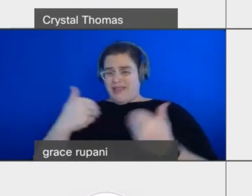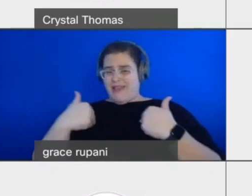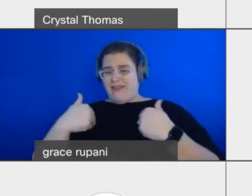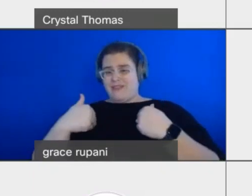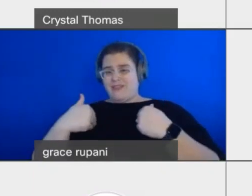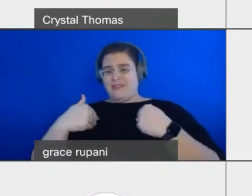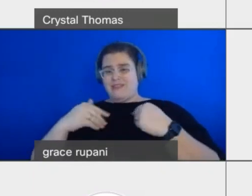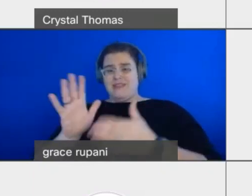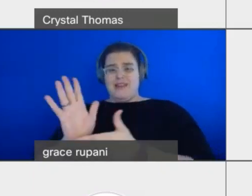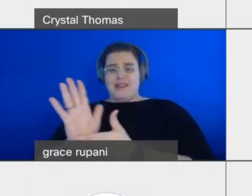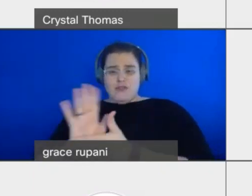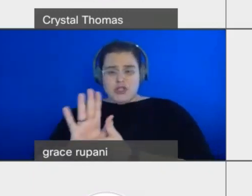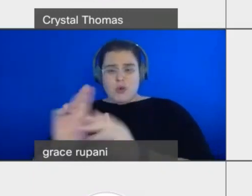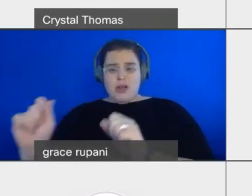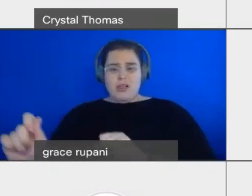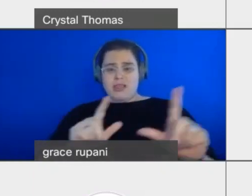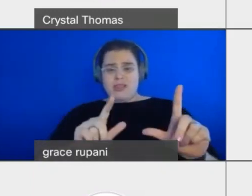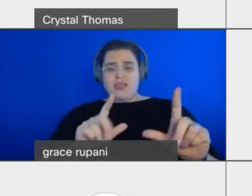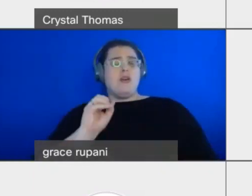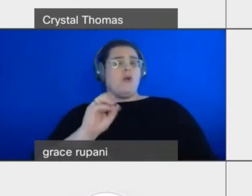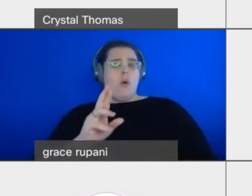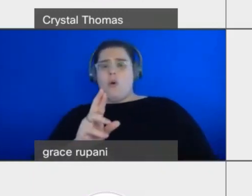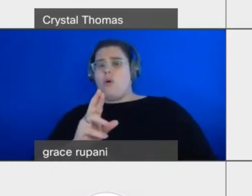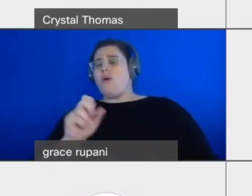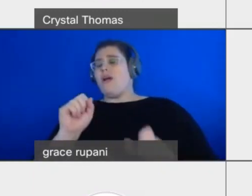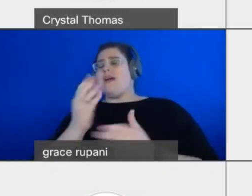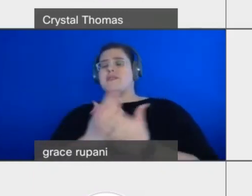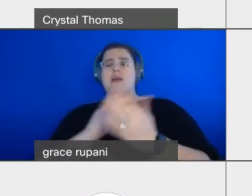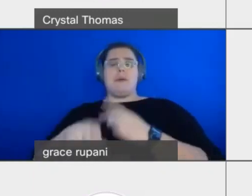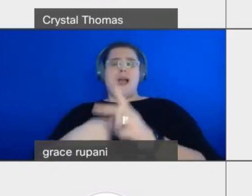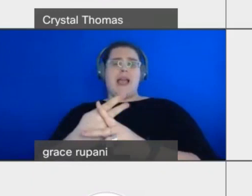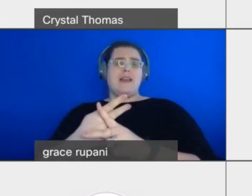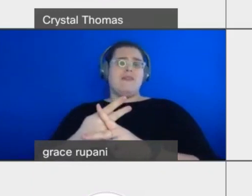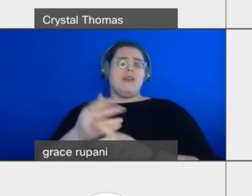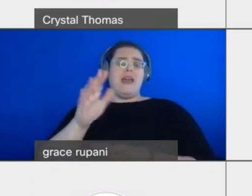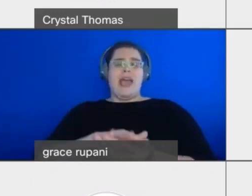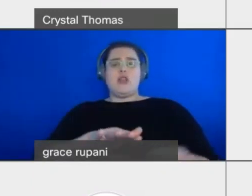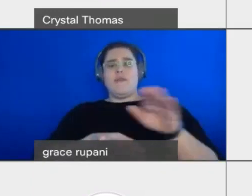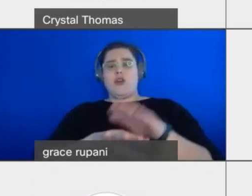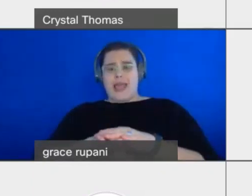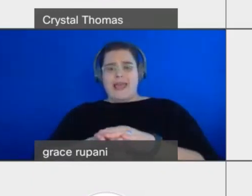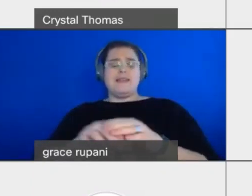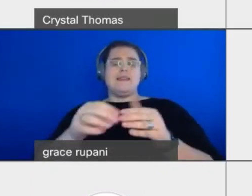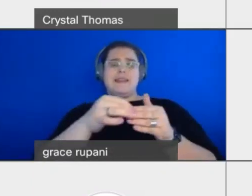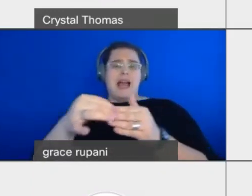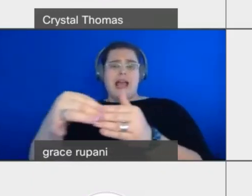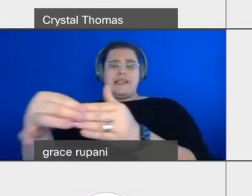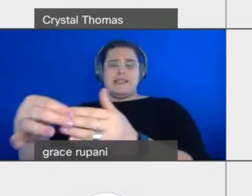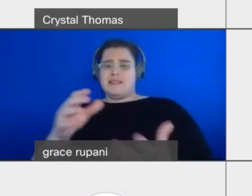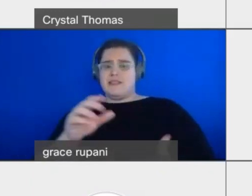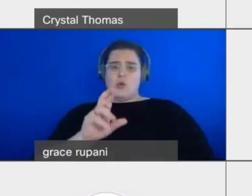to exploring something virtual where there can be some kind of virtual hand-over-hand guidance and